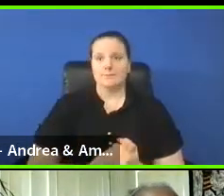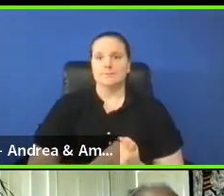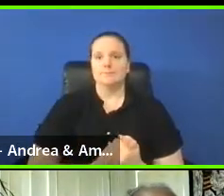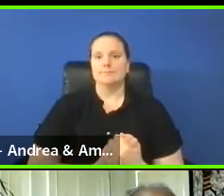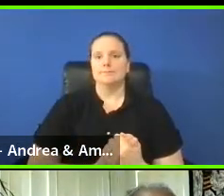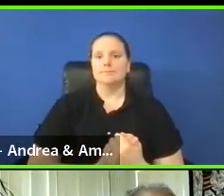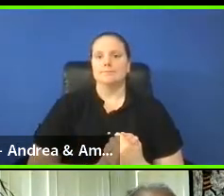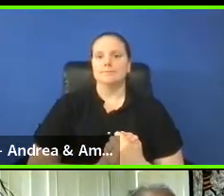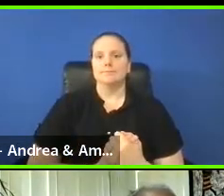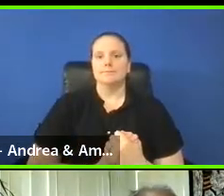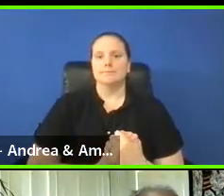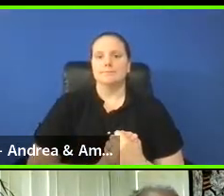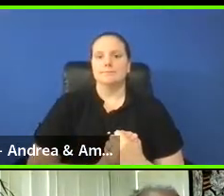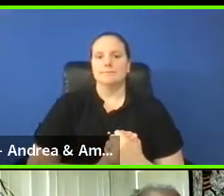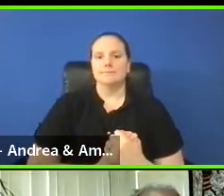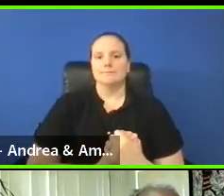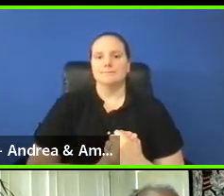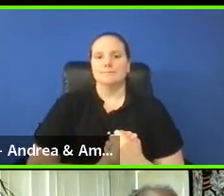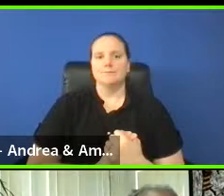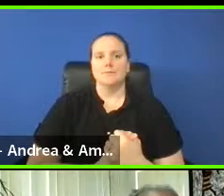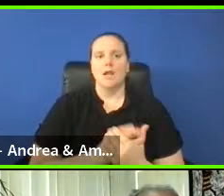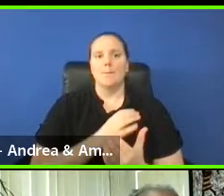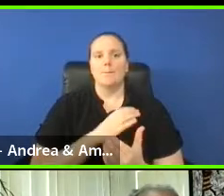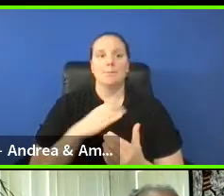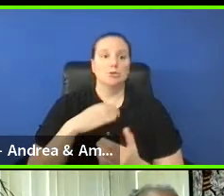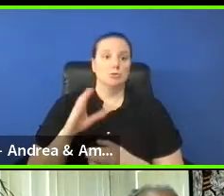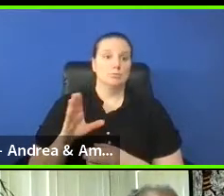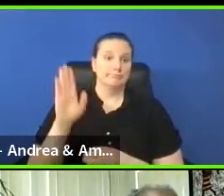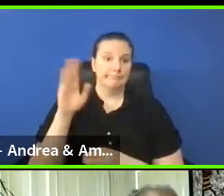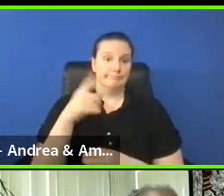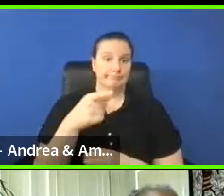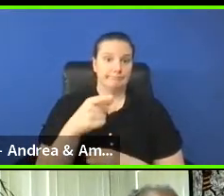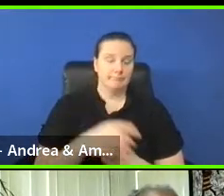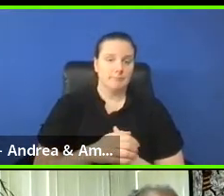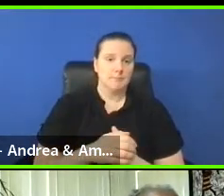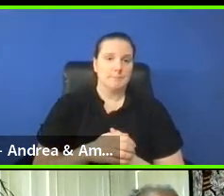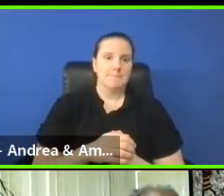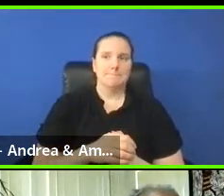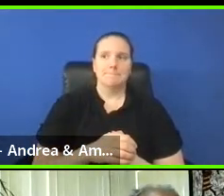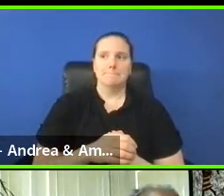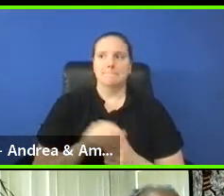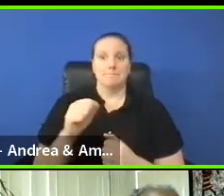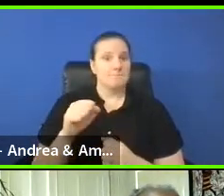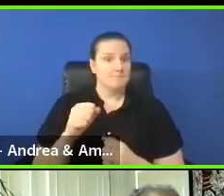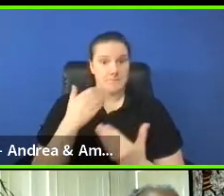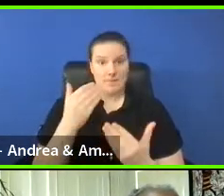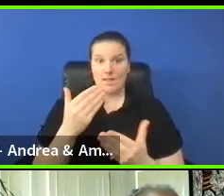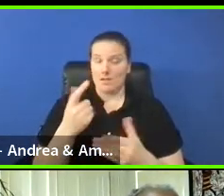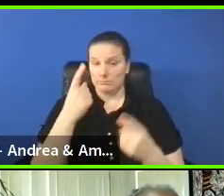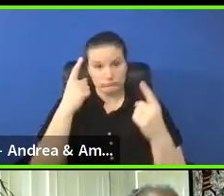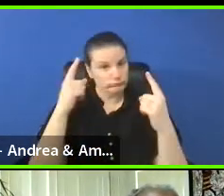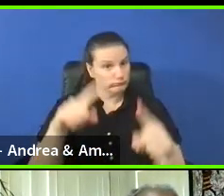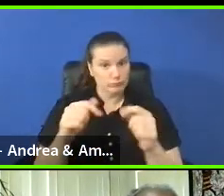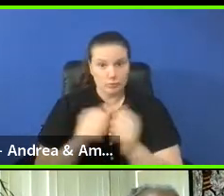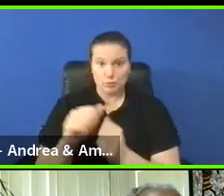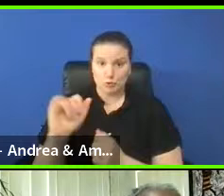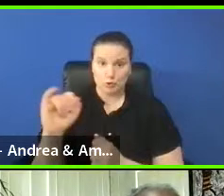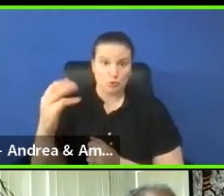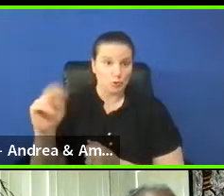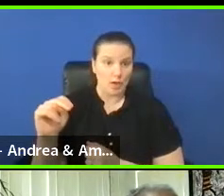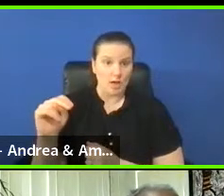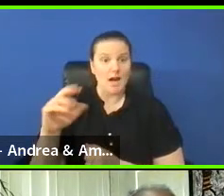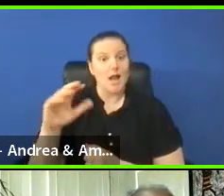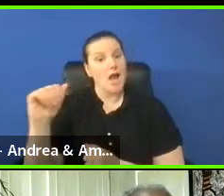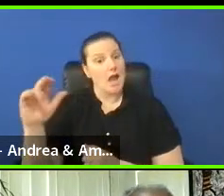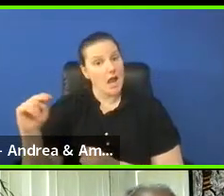see Commissioner Berkman's hand is raised. Yes, thank you. I completely agree with what Joanne and Ann are